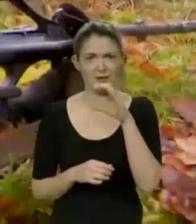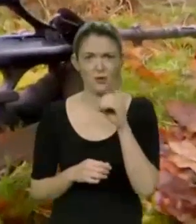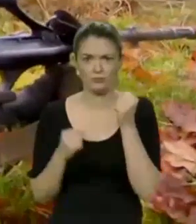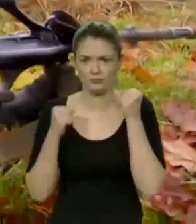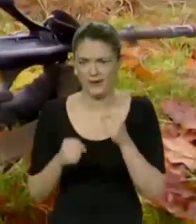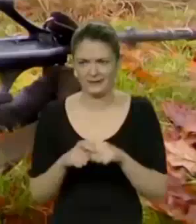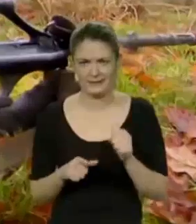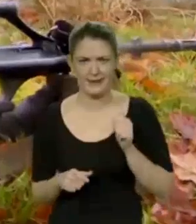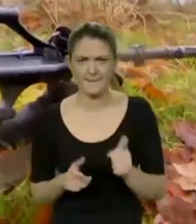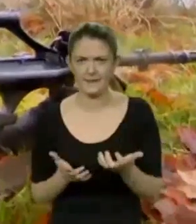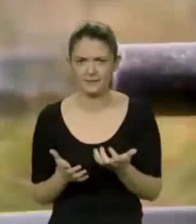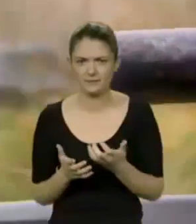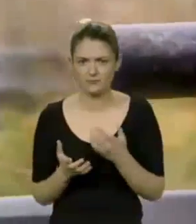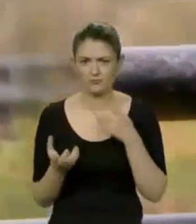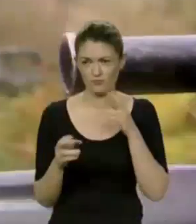and able.